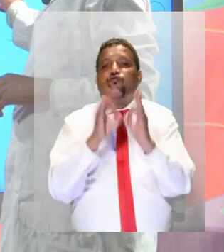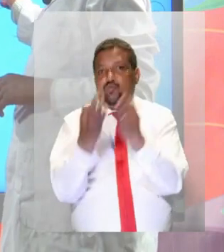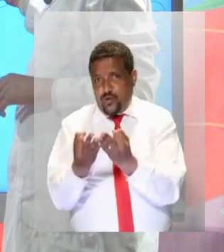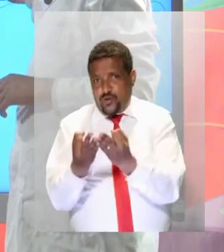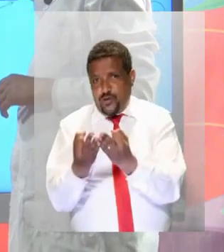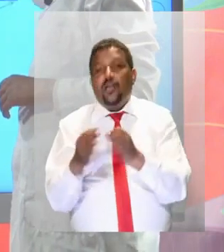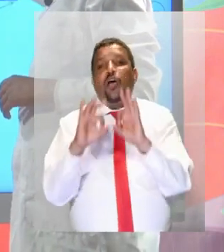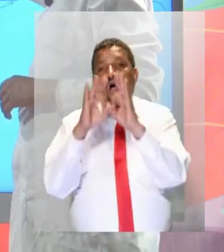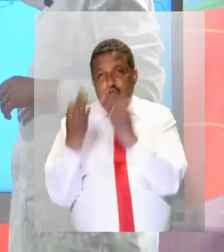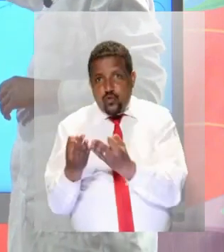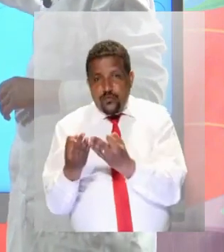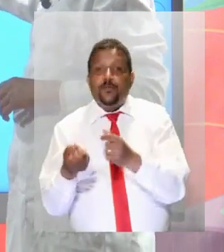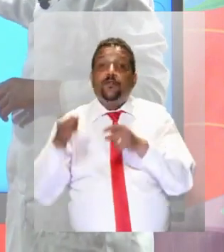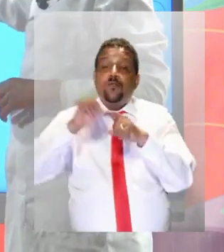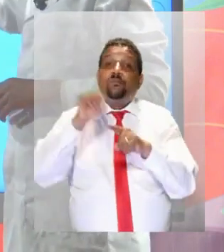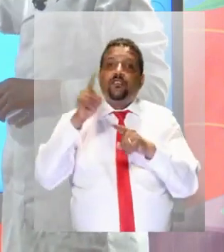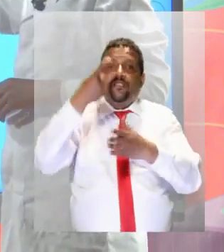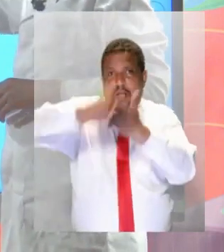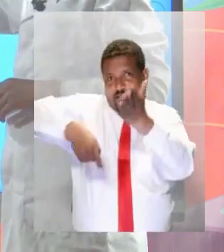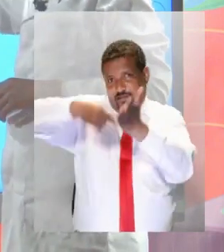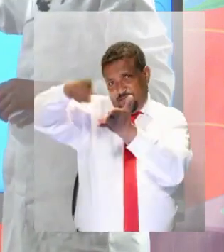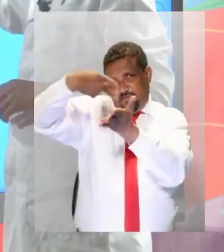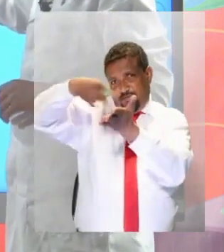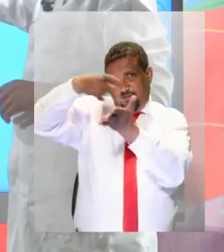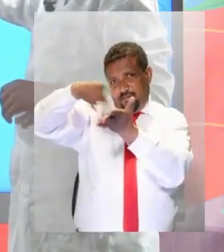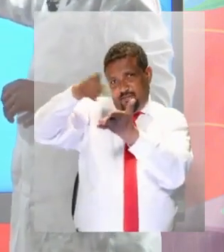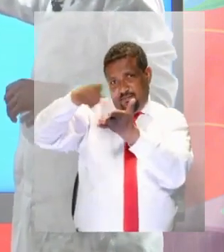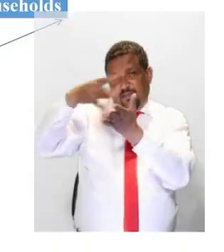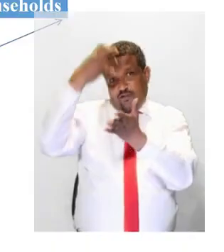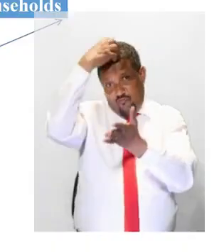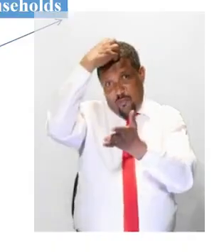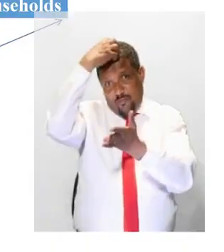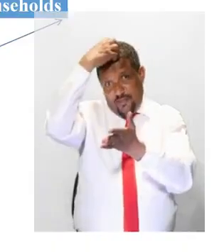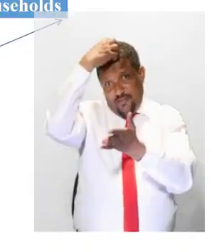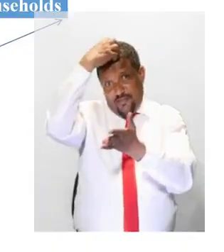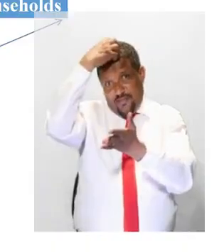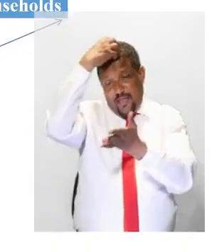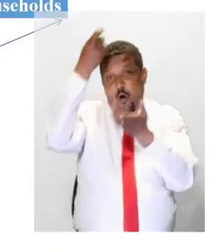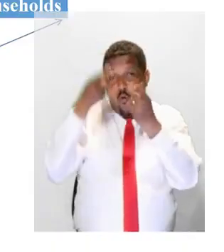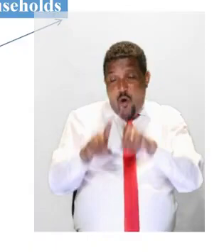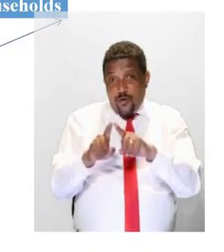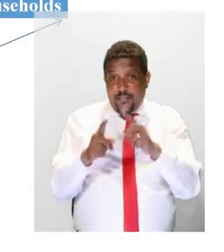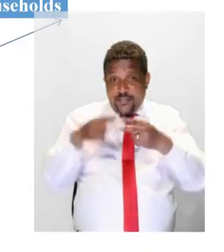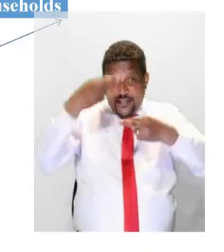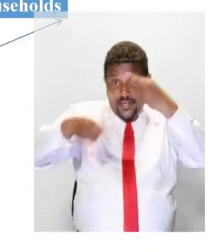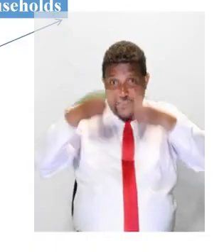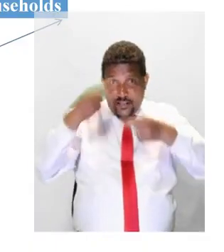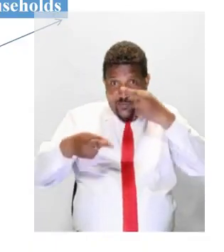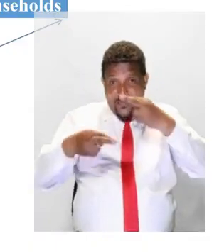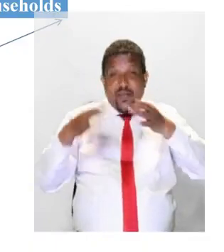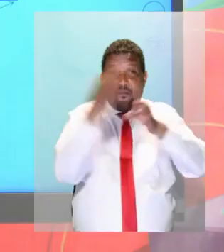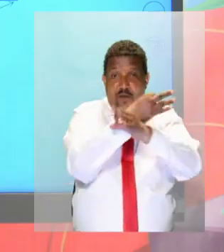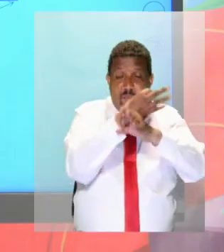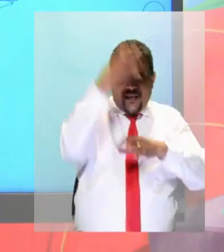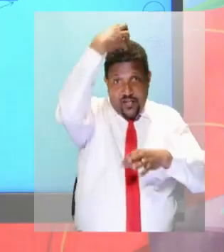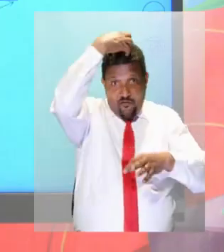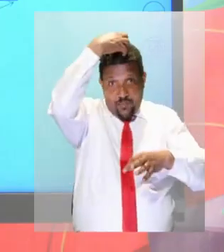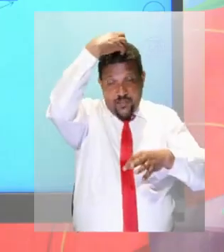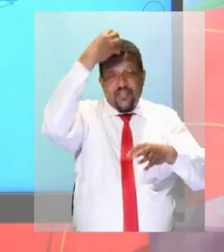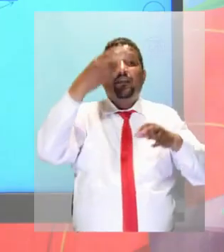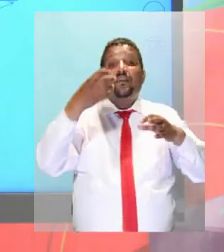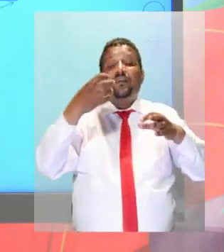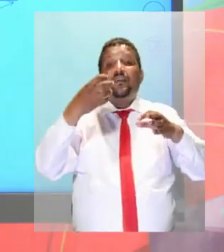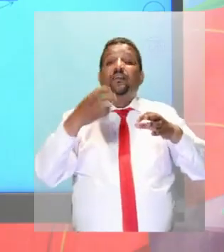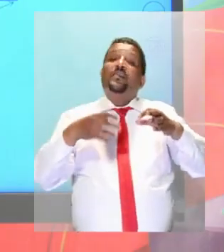and households in turn make taxes as a payment for the government. When we see the relationship between firms and government,